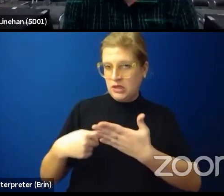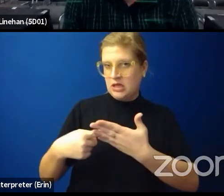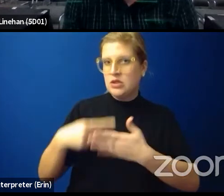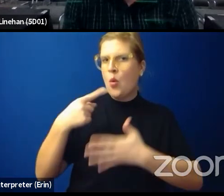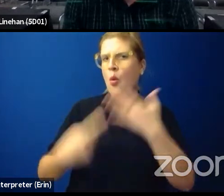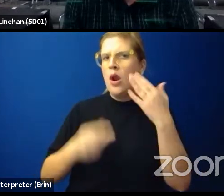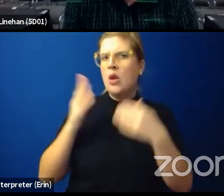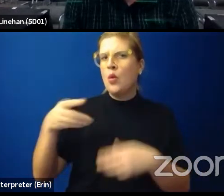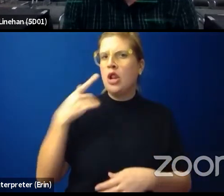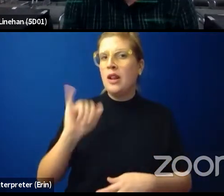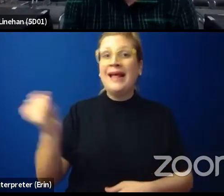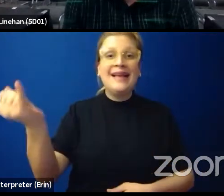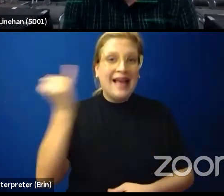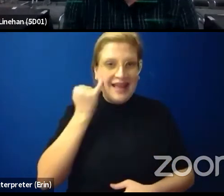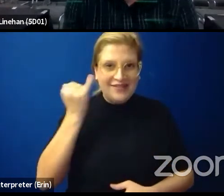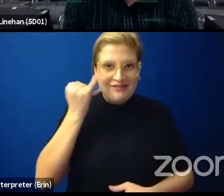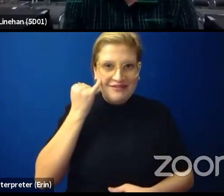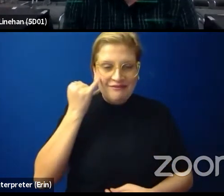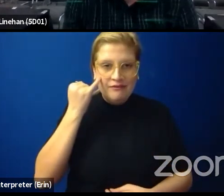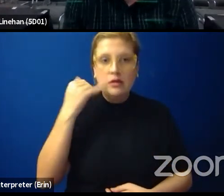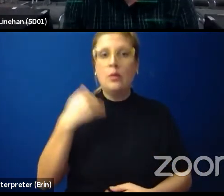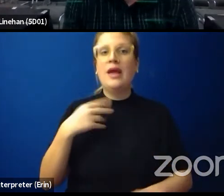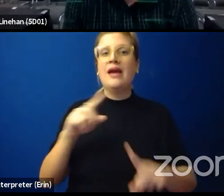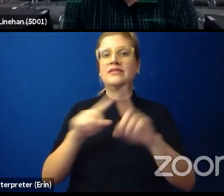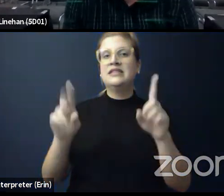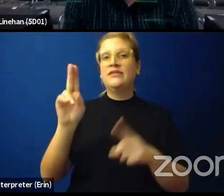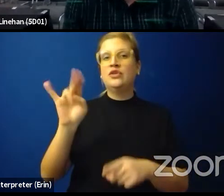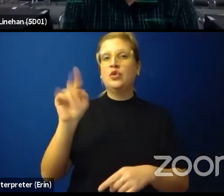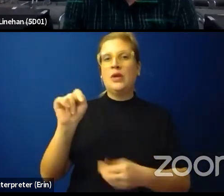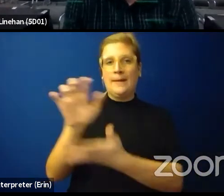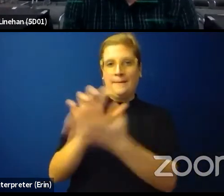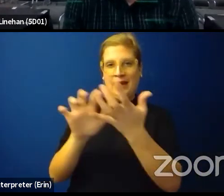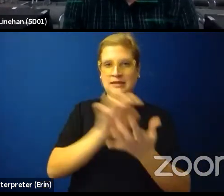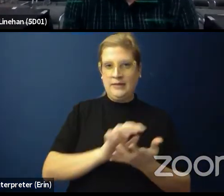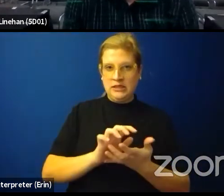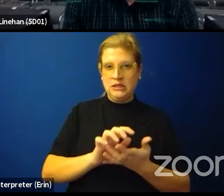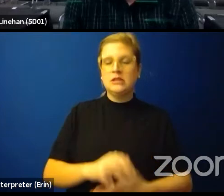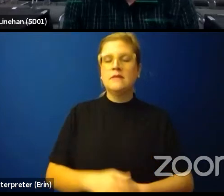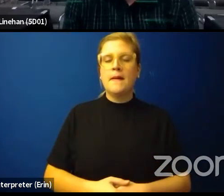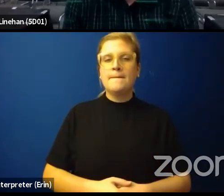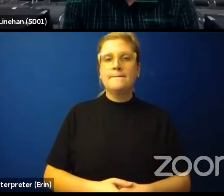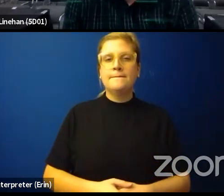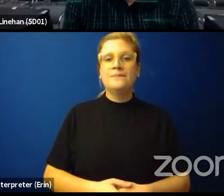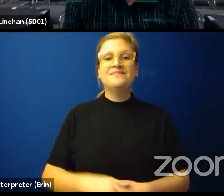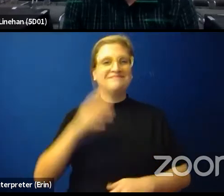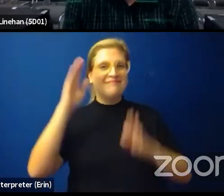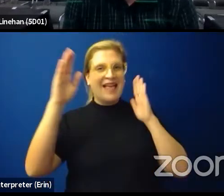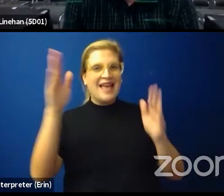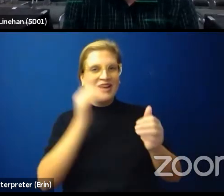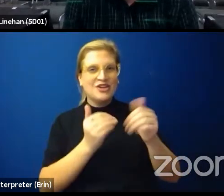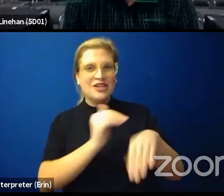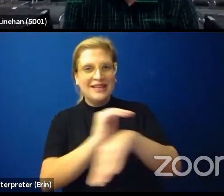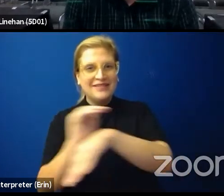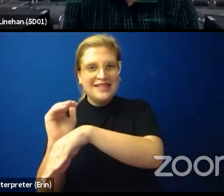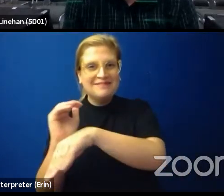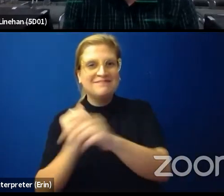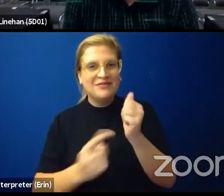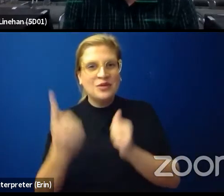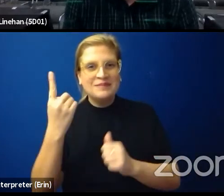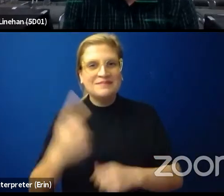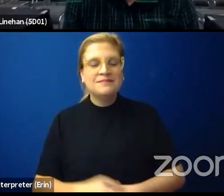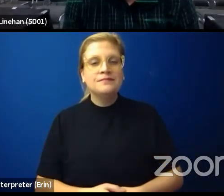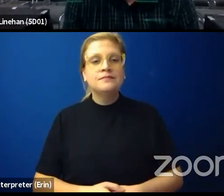like if we were to have different unit mix. Mm-hmm. Hey, good evening, everybody.